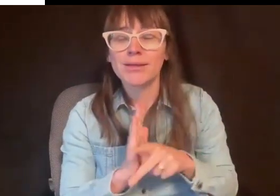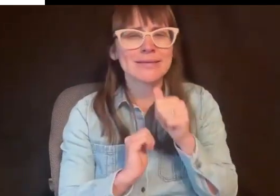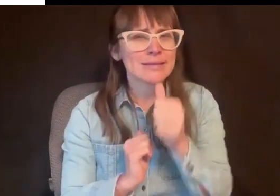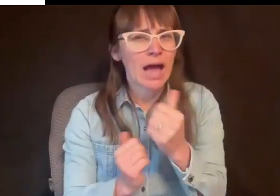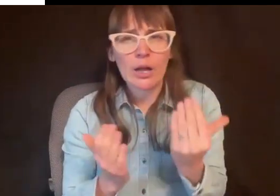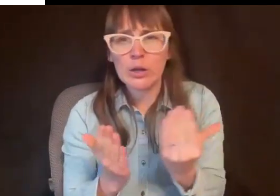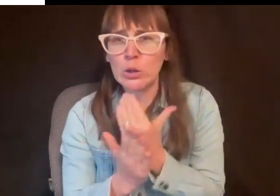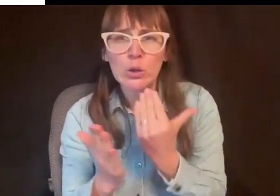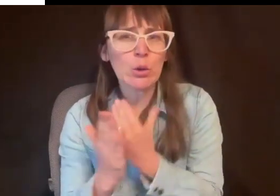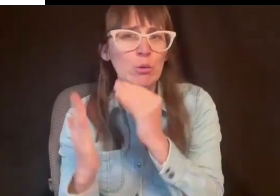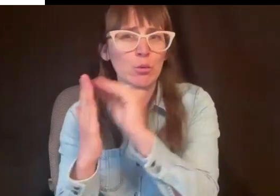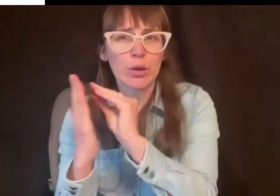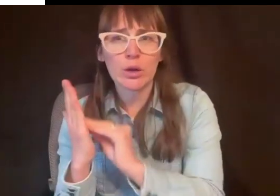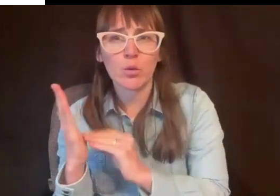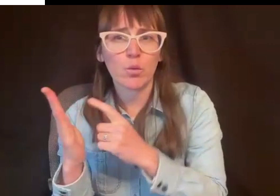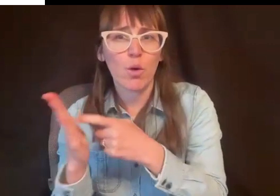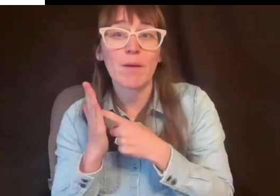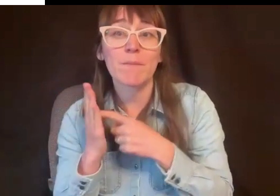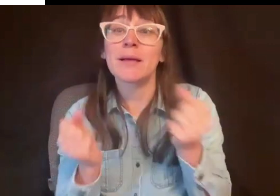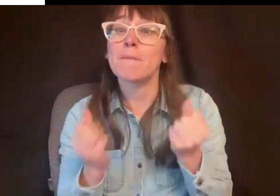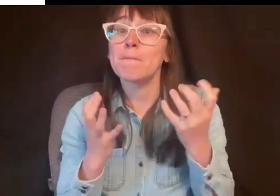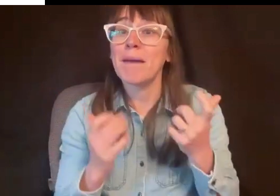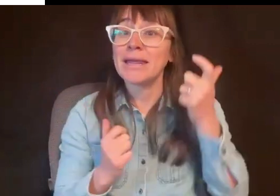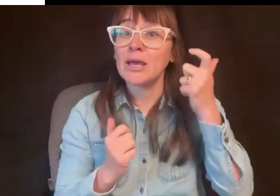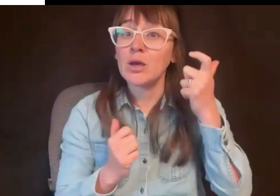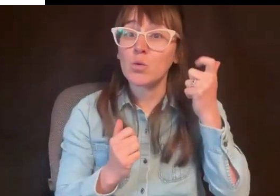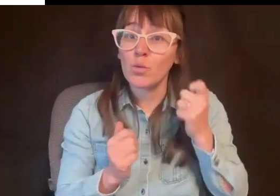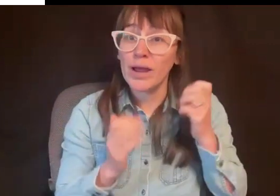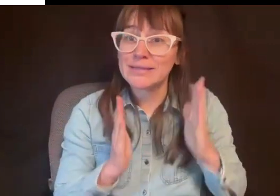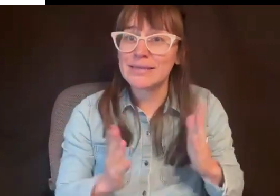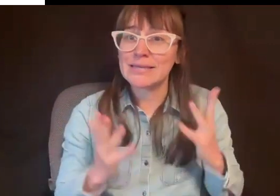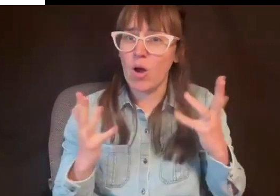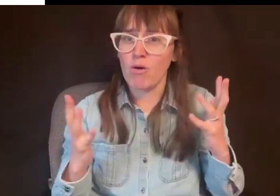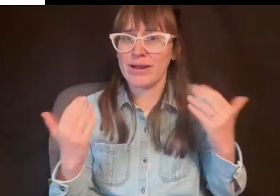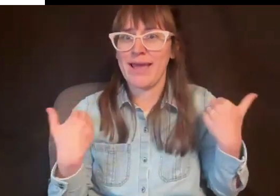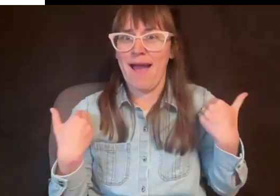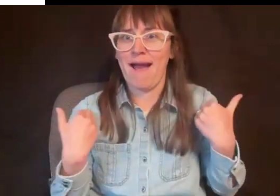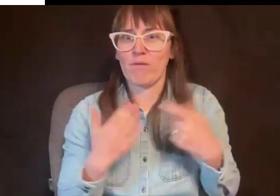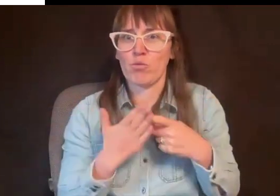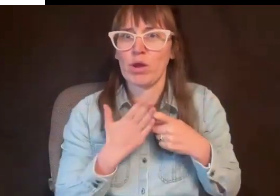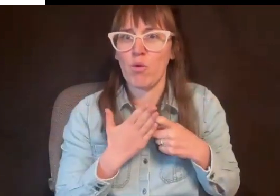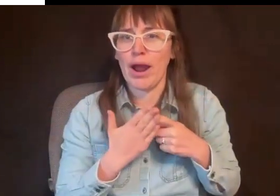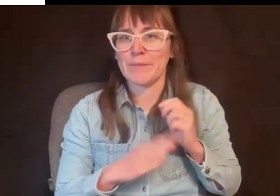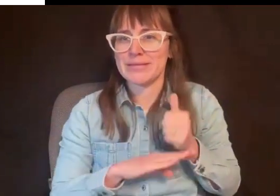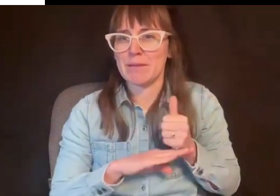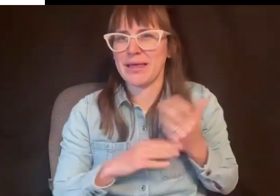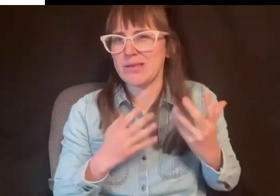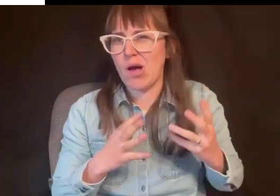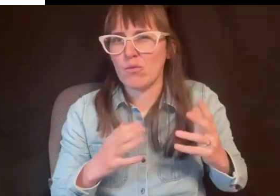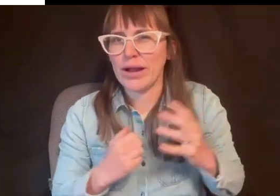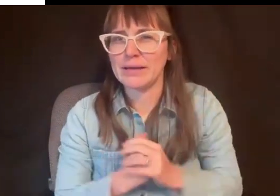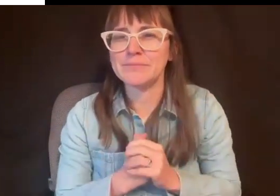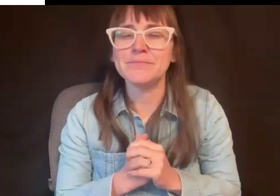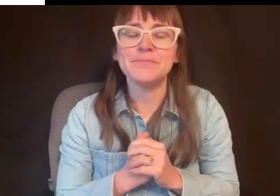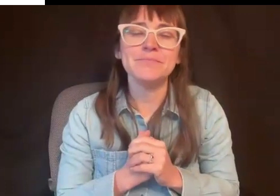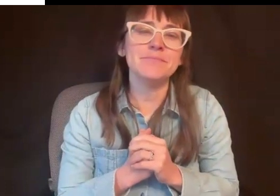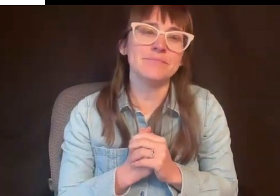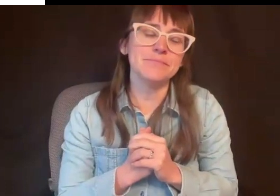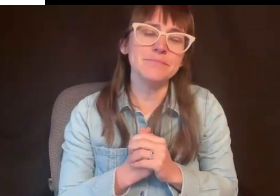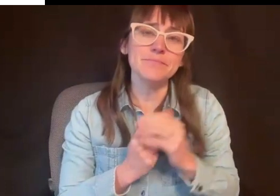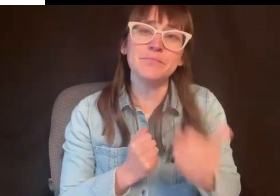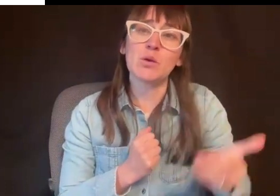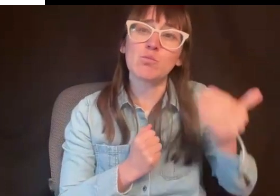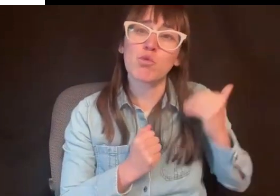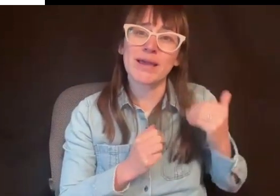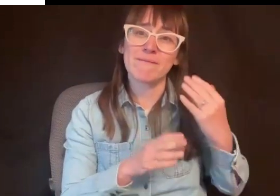requirements. Also, many grantees already have most of these requirements in place. As we discussed in detail during the previous webinar that